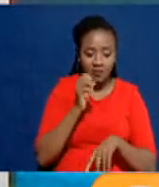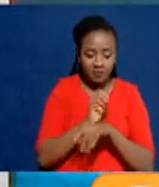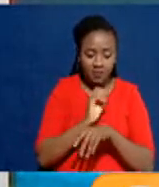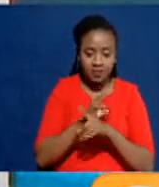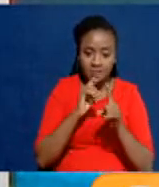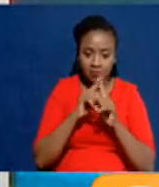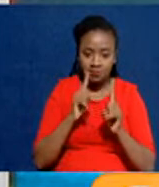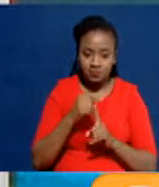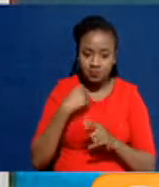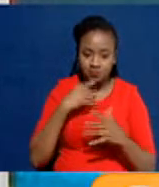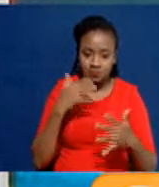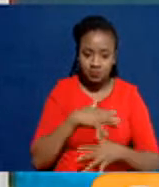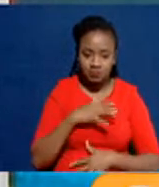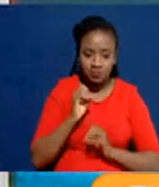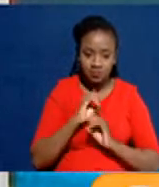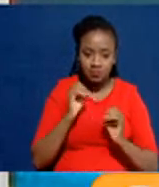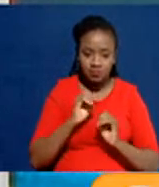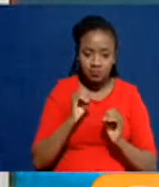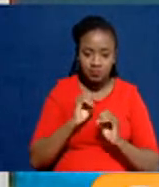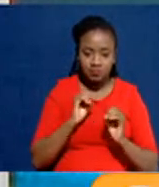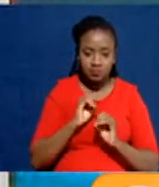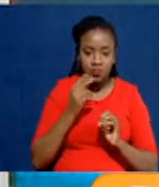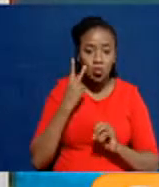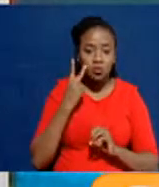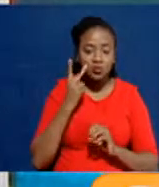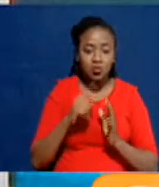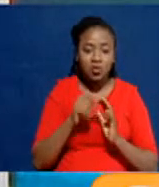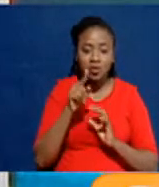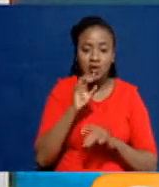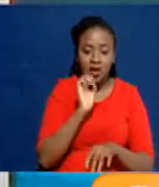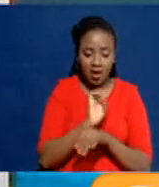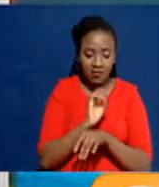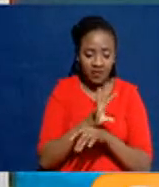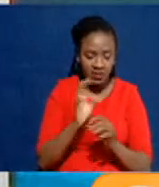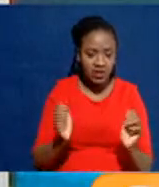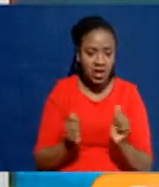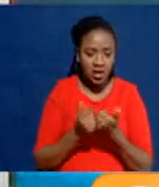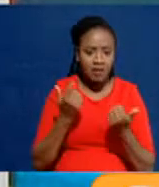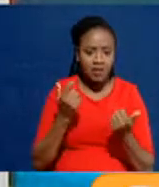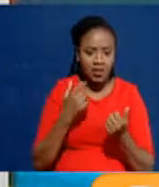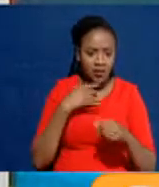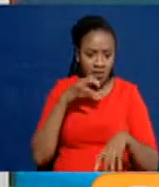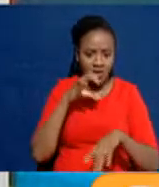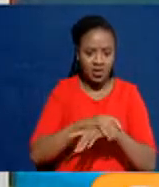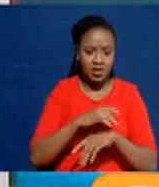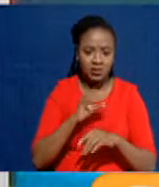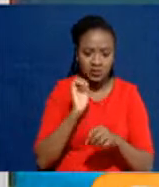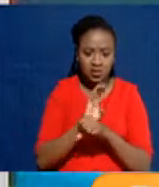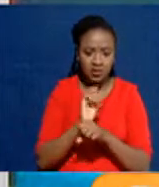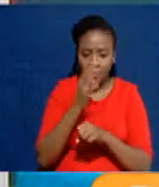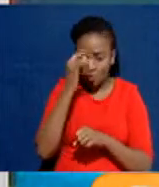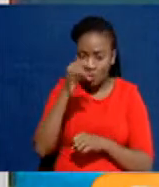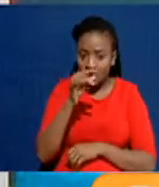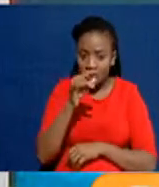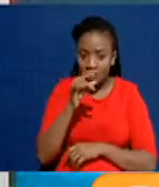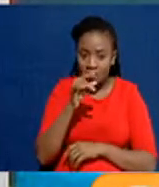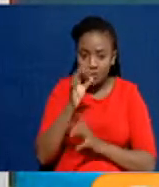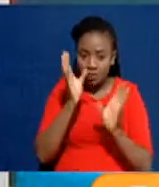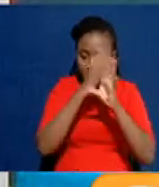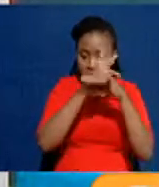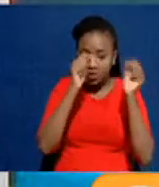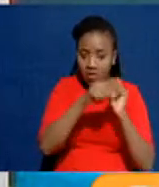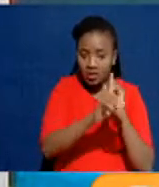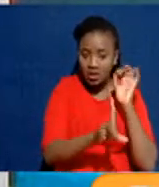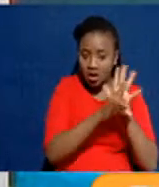not be surprised to hear that actually there was advisory. As there should. Yes, exactly, because the president is not a lawyer, and he has hired